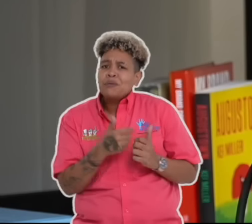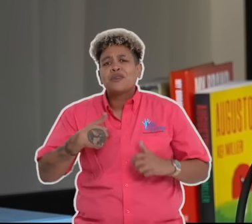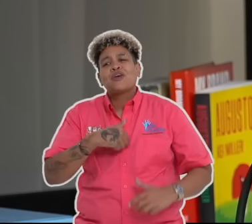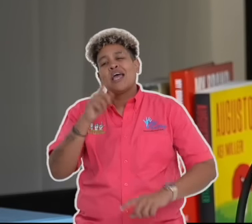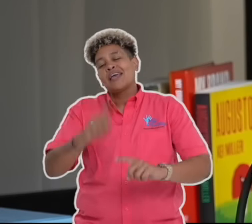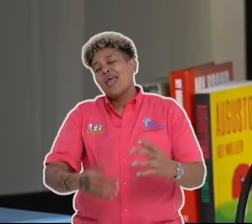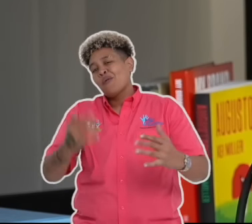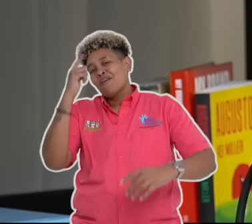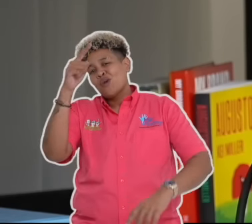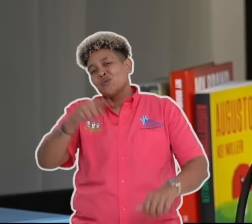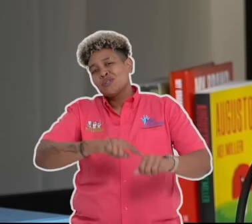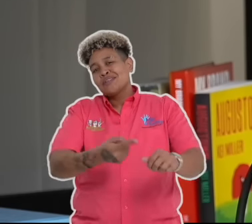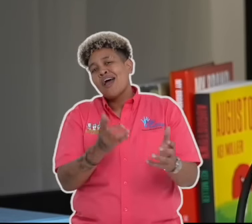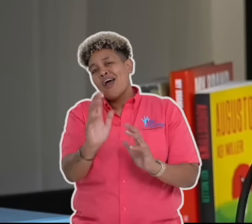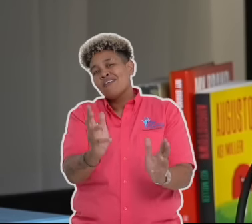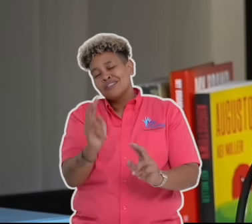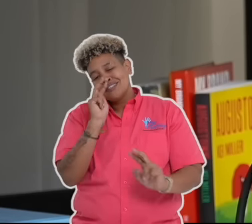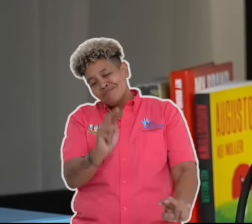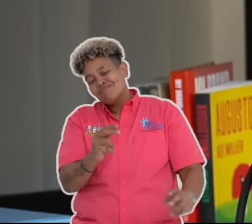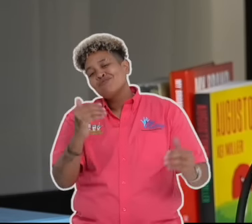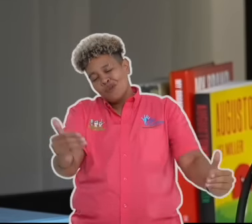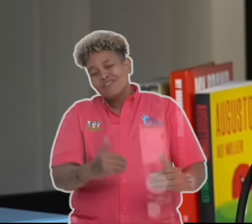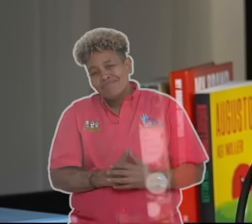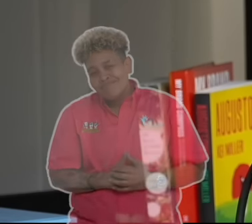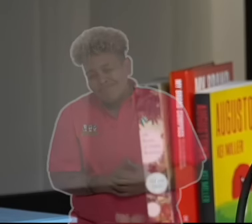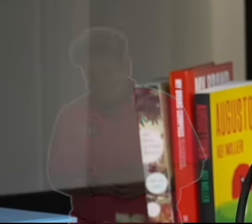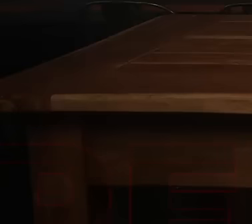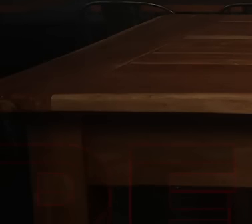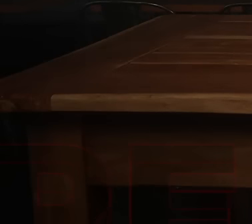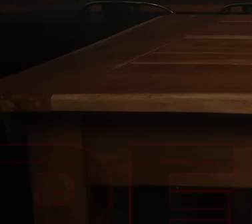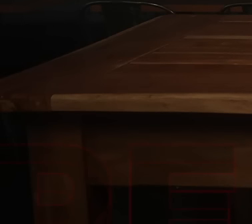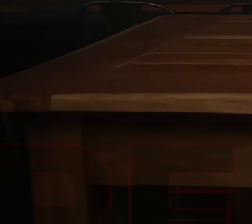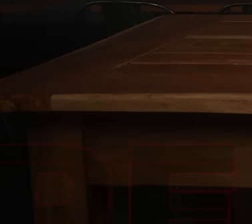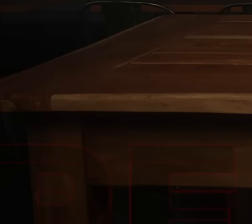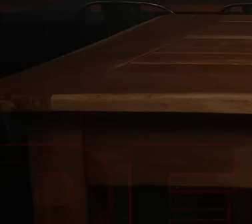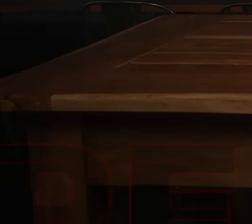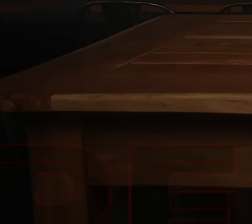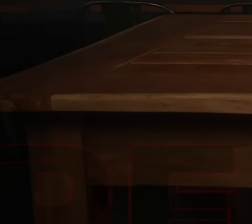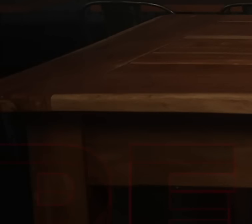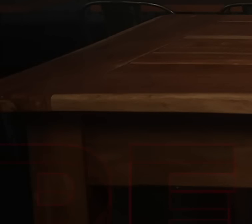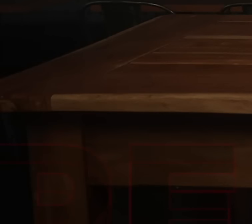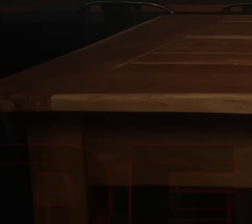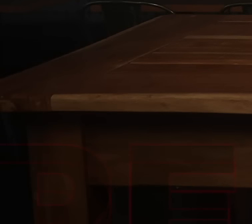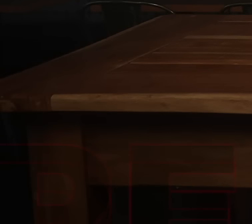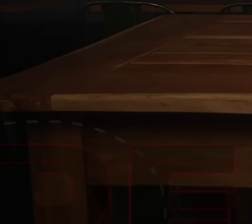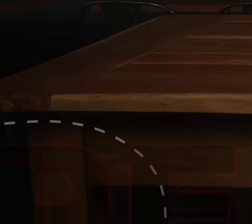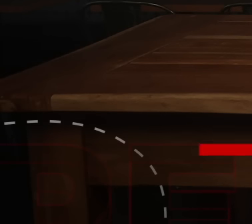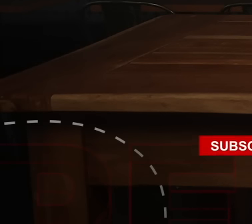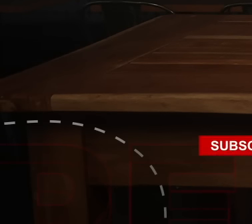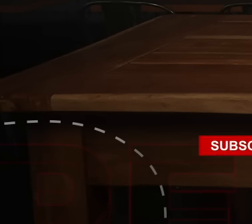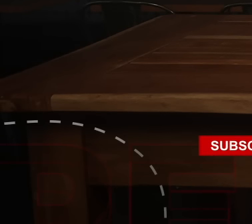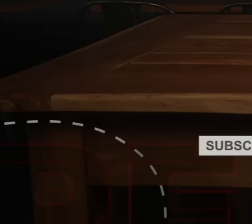the Redirection seat, and I cannot wait to start the conversation. Let's go. This special edition of the Redirection with